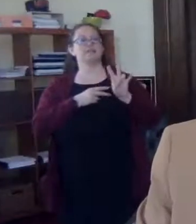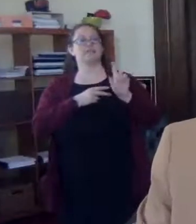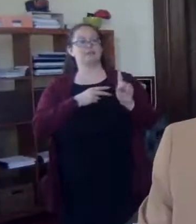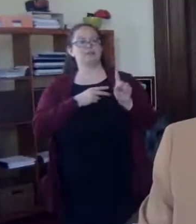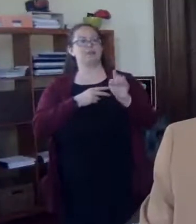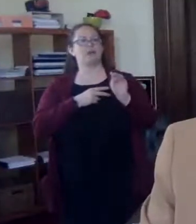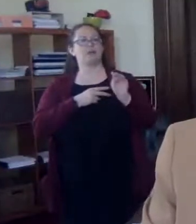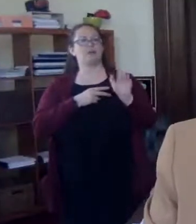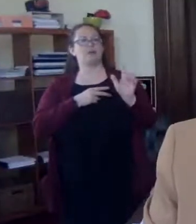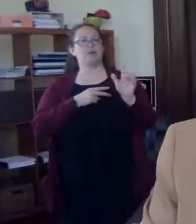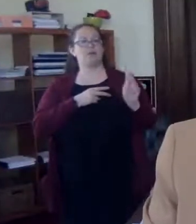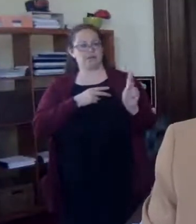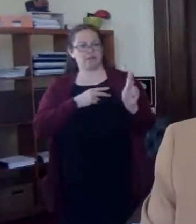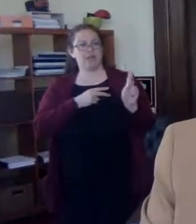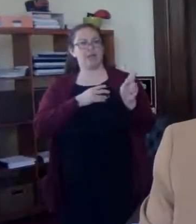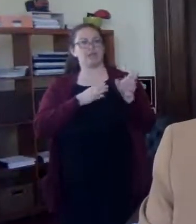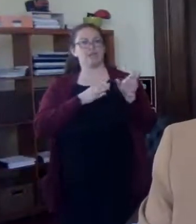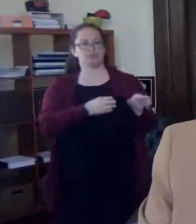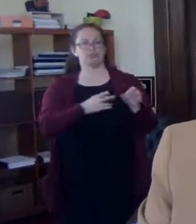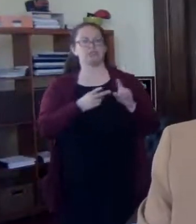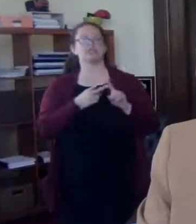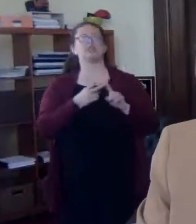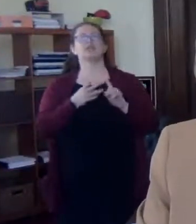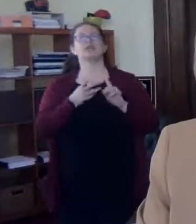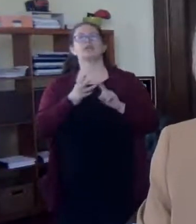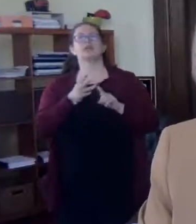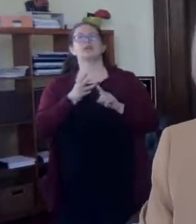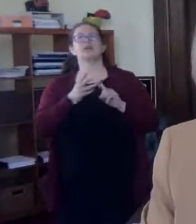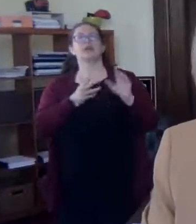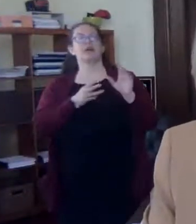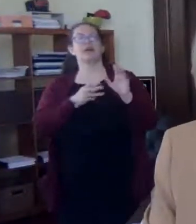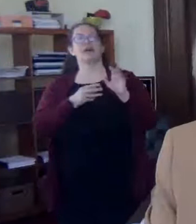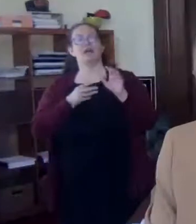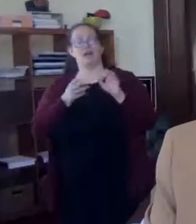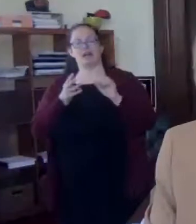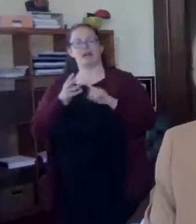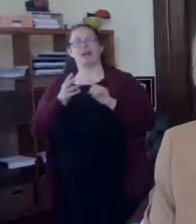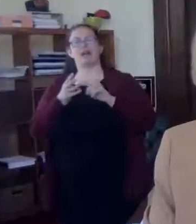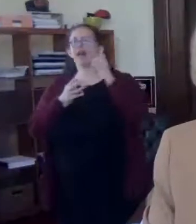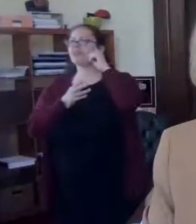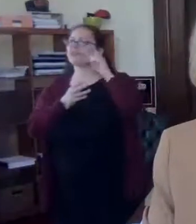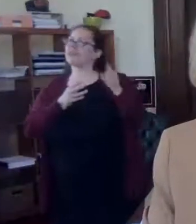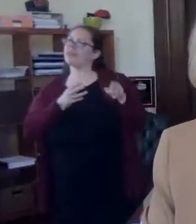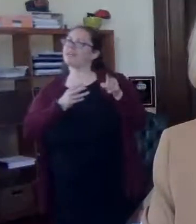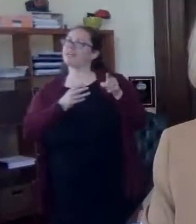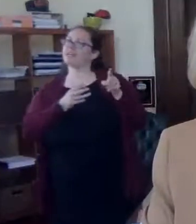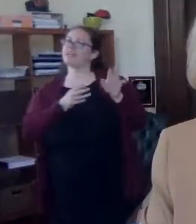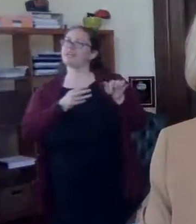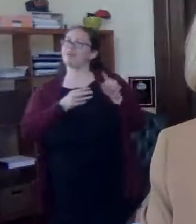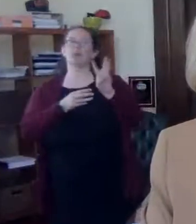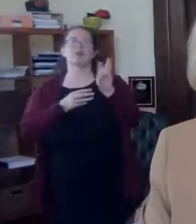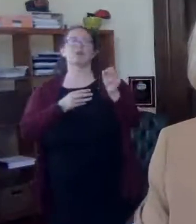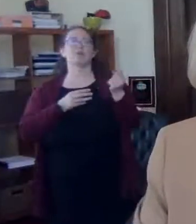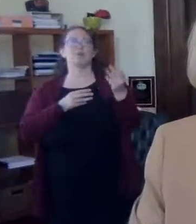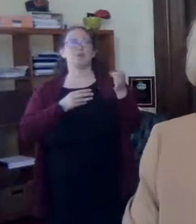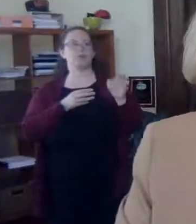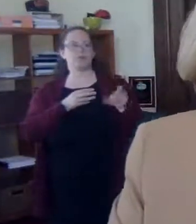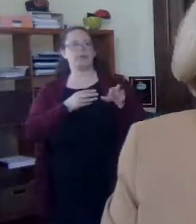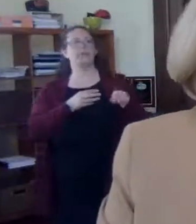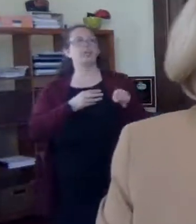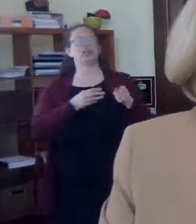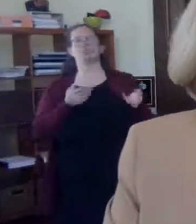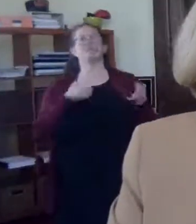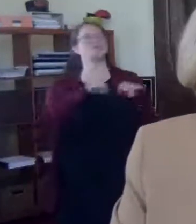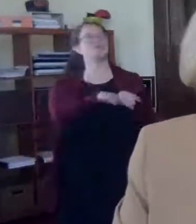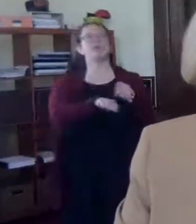King. I believe the CARE STL site on Whittier is still closed because they did have a